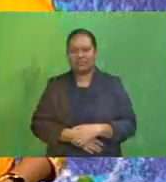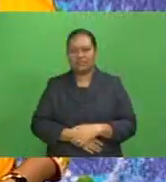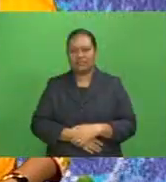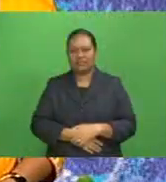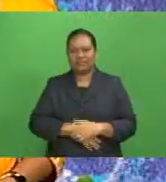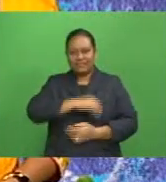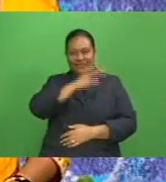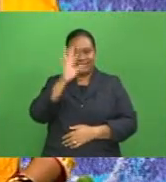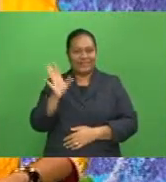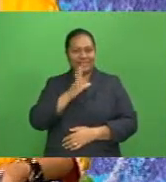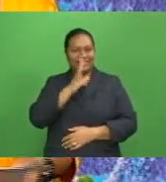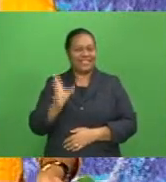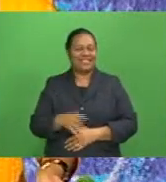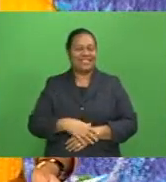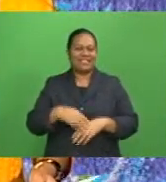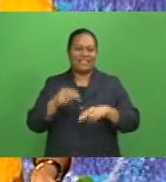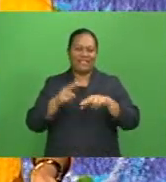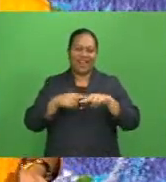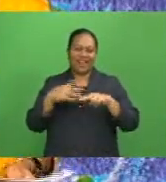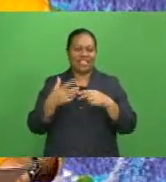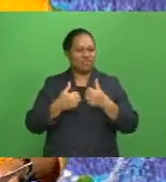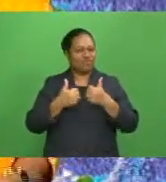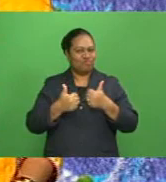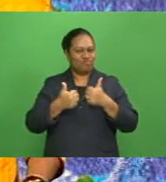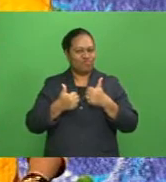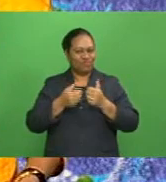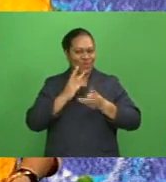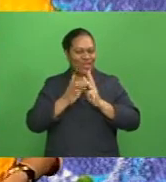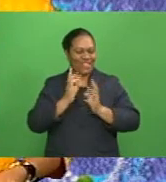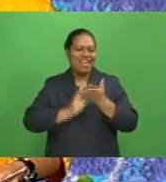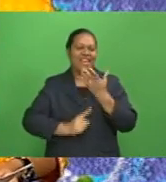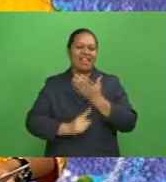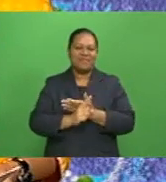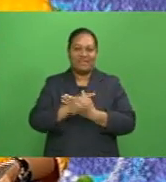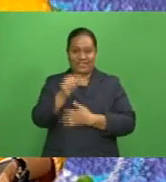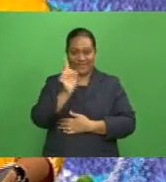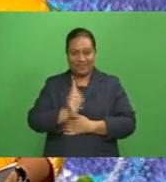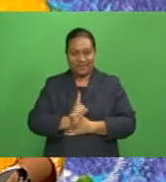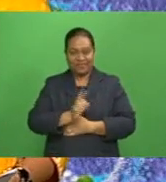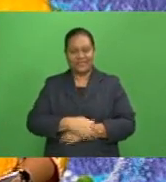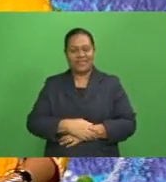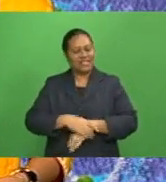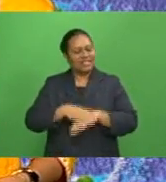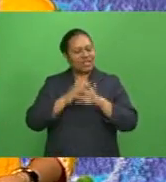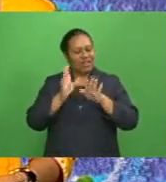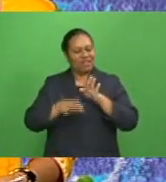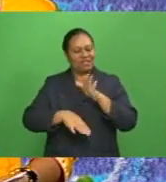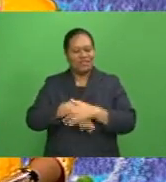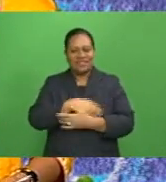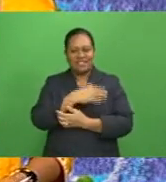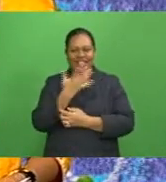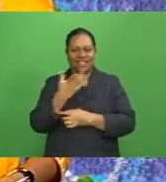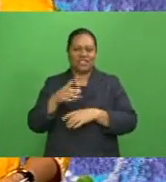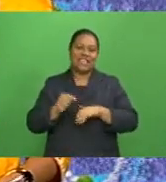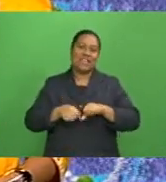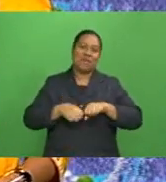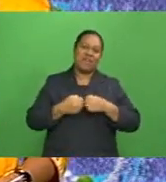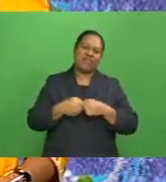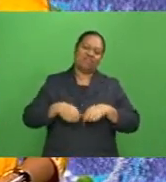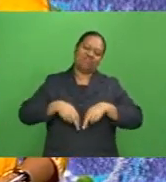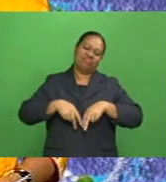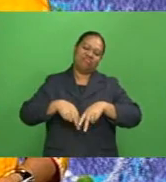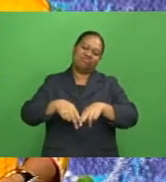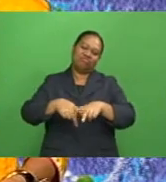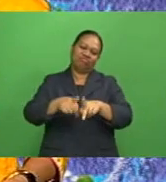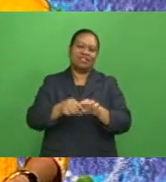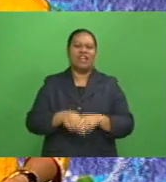Hello to Friday and the great weather that accompanied. It was a fantastic day to take a break and walk along the